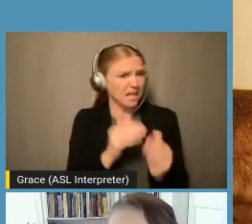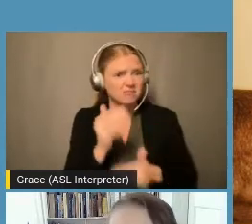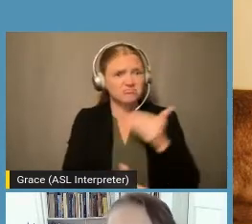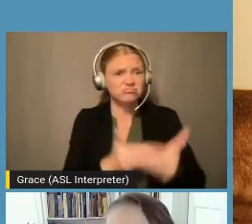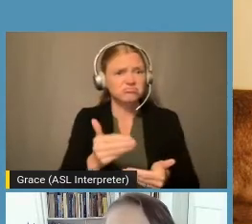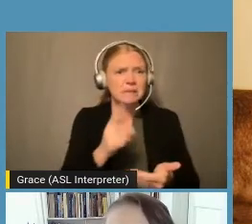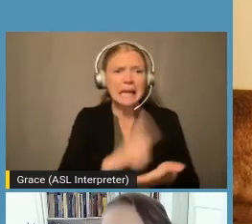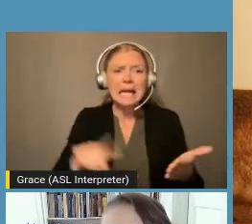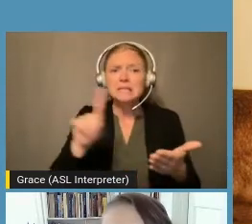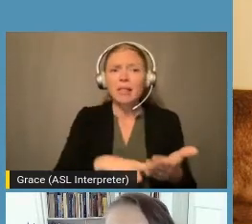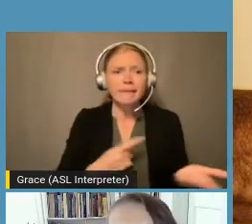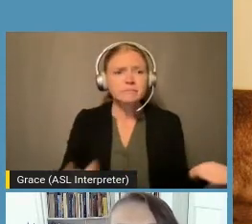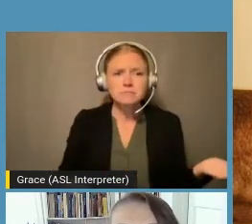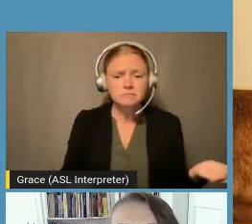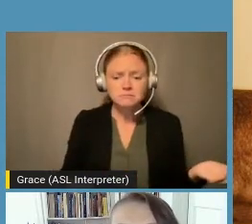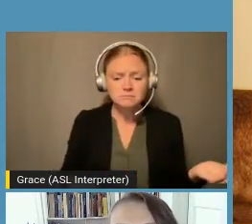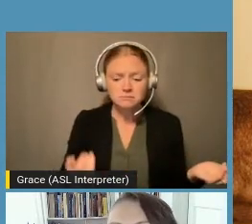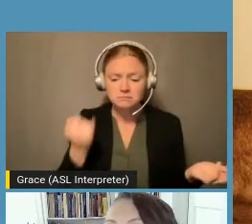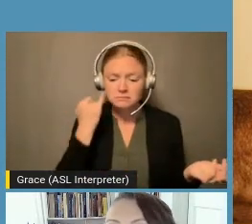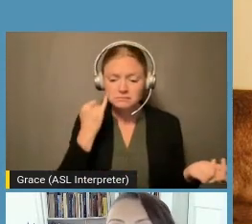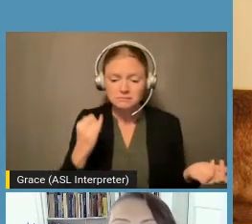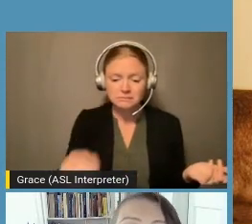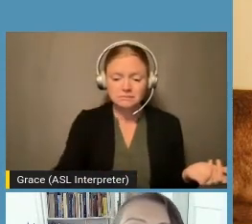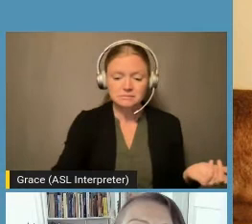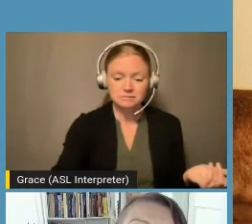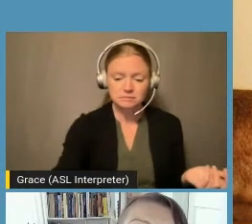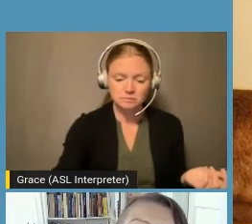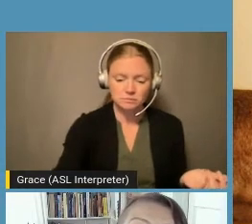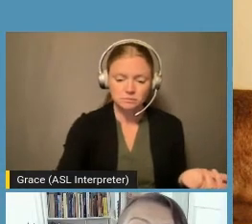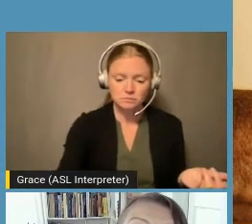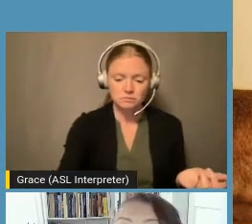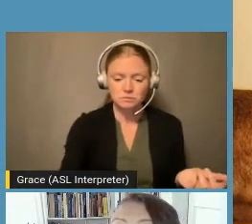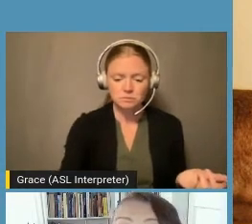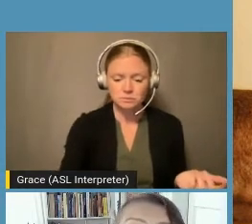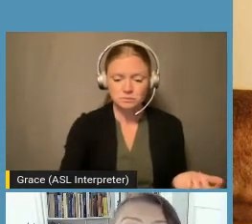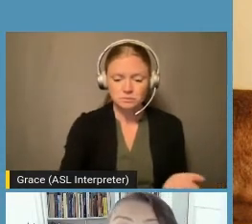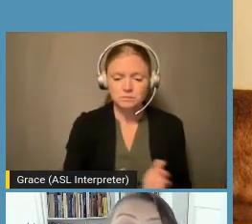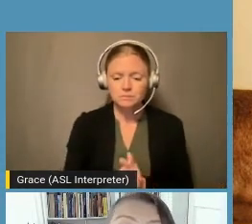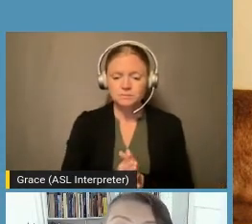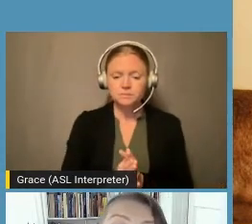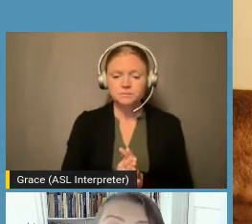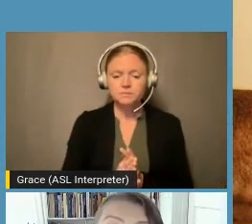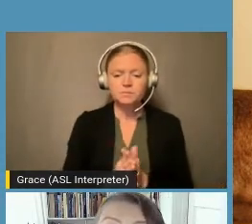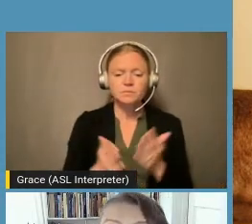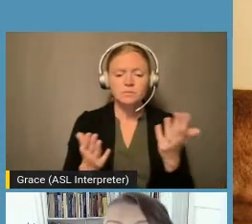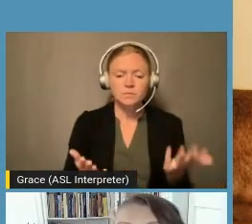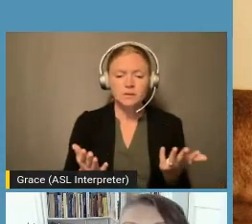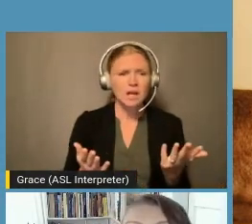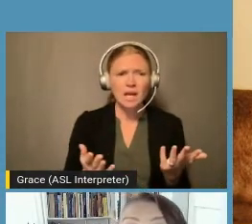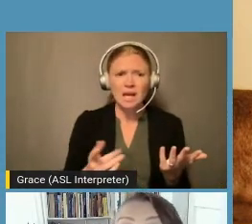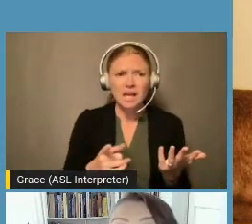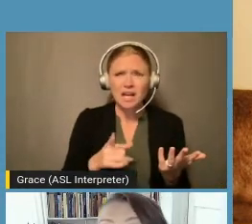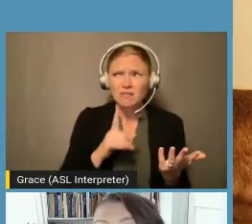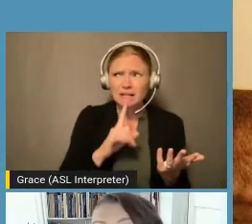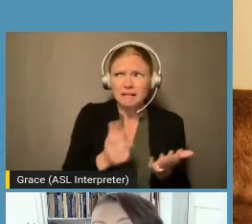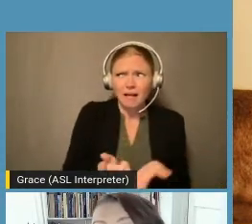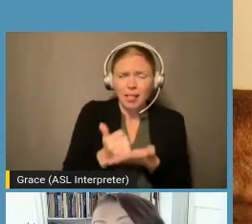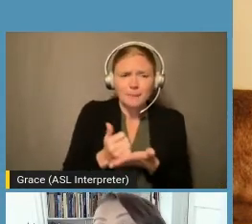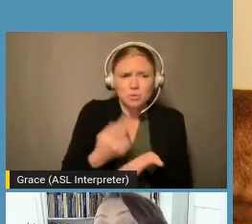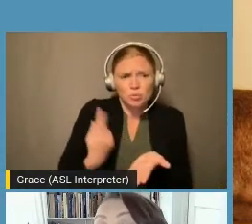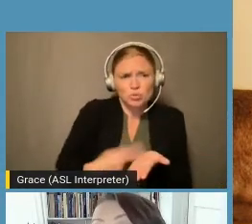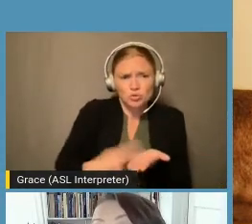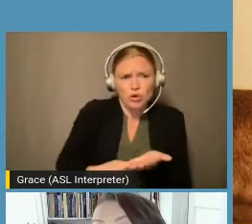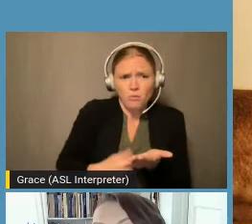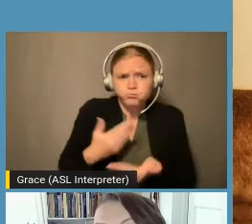great. But if not, then, or even if things, it's just helpful to talk through things. It doesn't have to mean that things are not